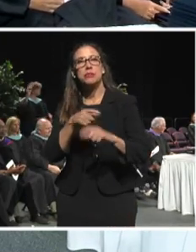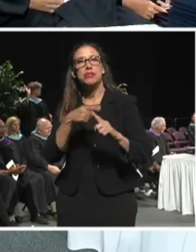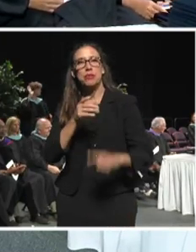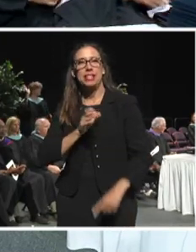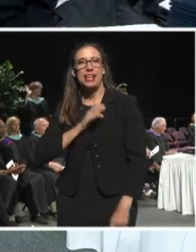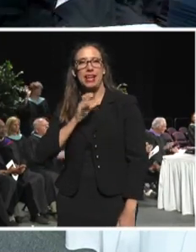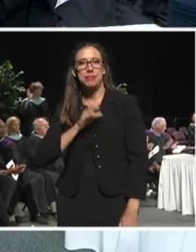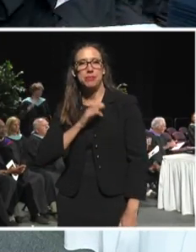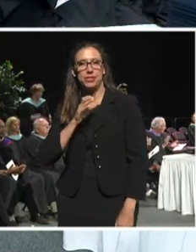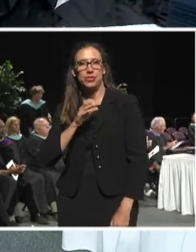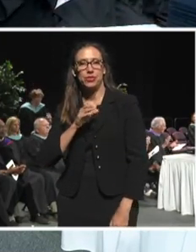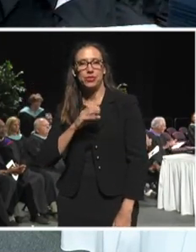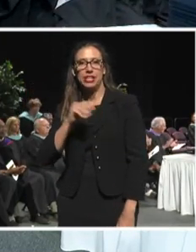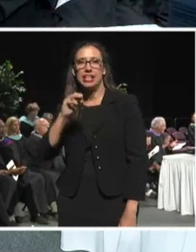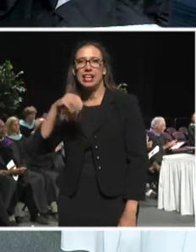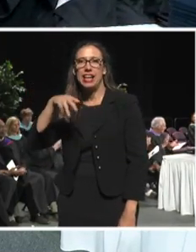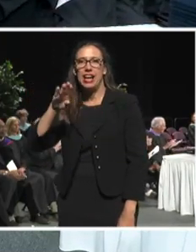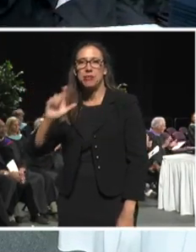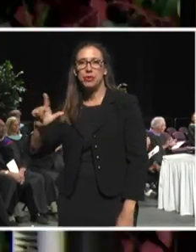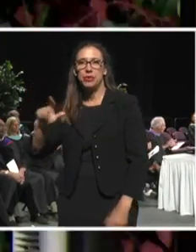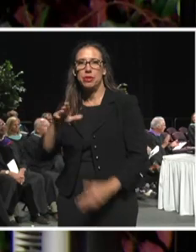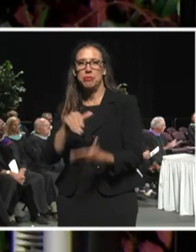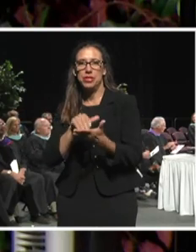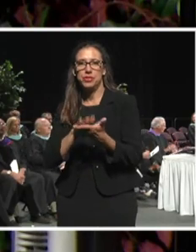Campbell Middle School.